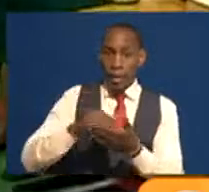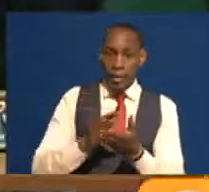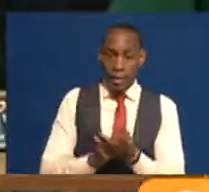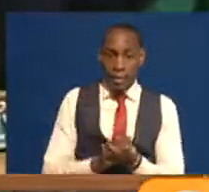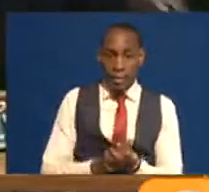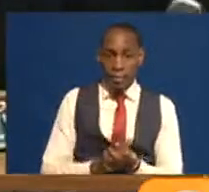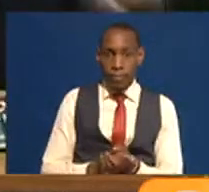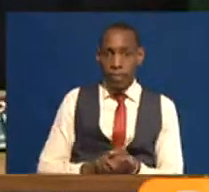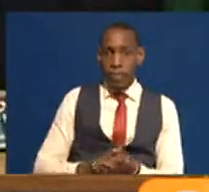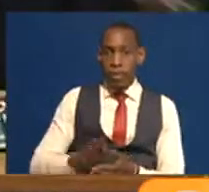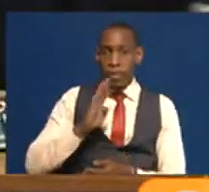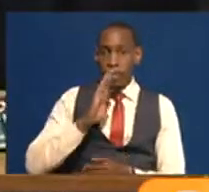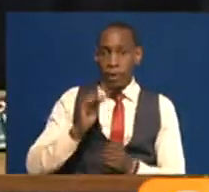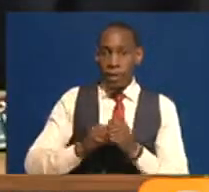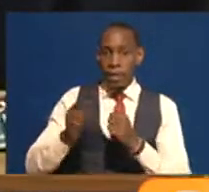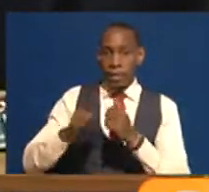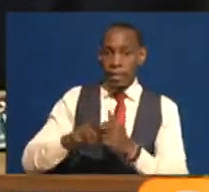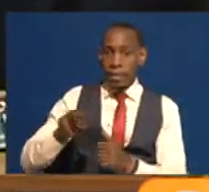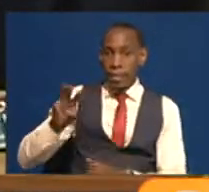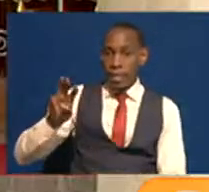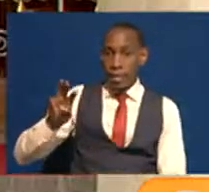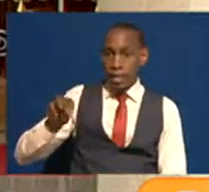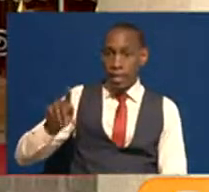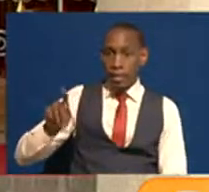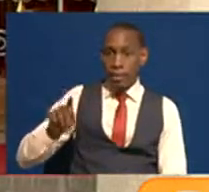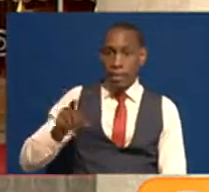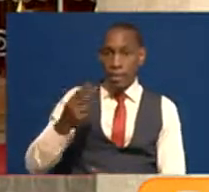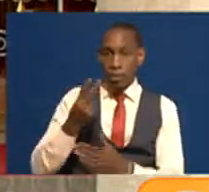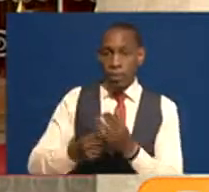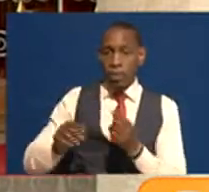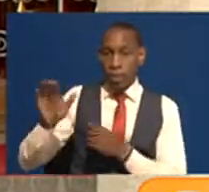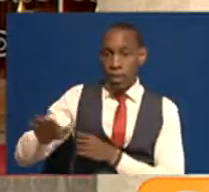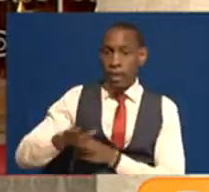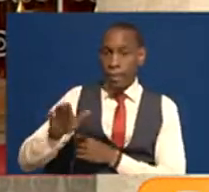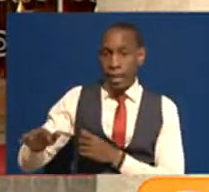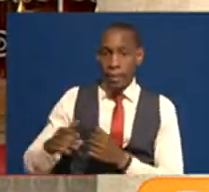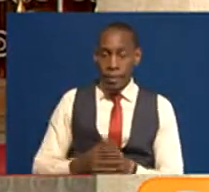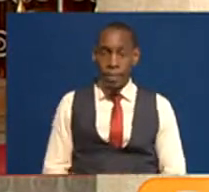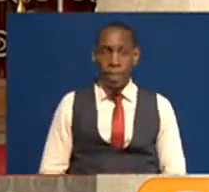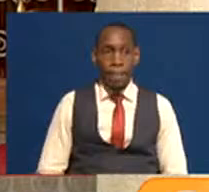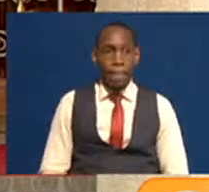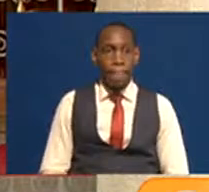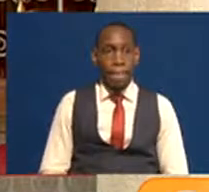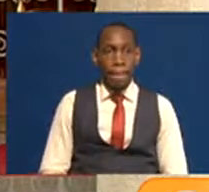country's 416 lawmakers in the bicameral parliament.